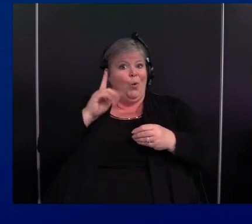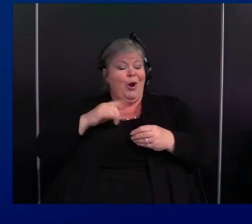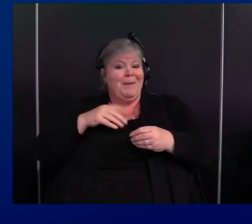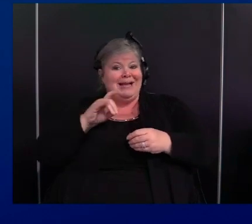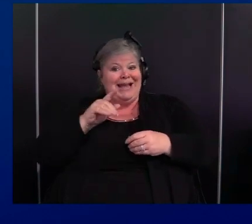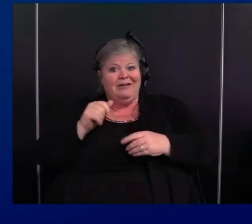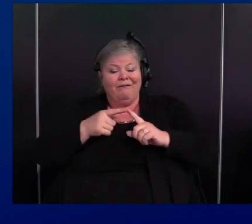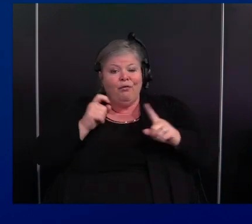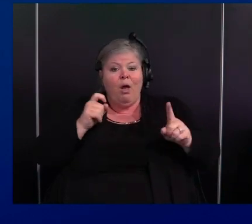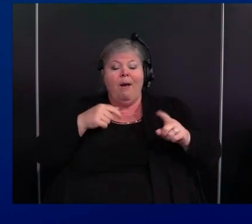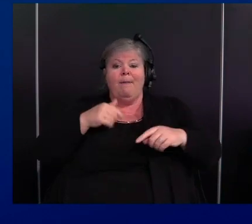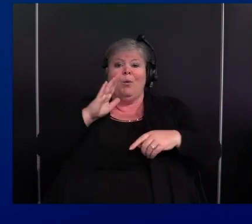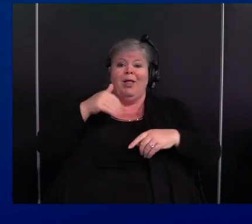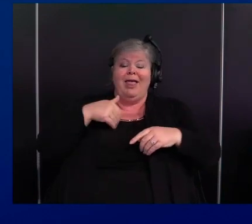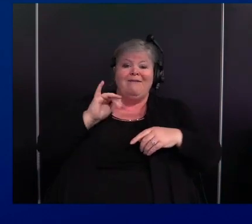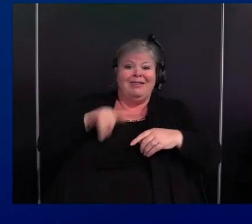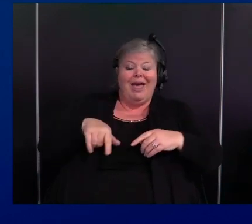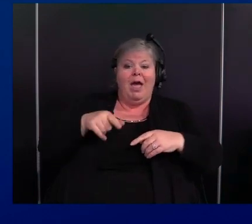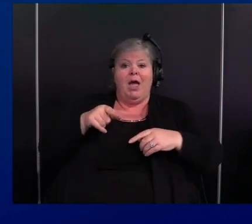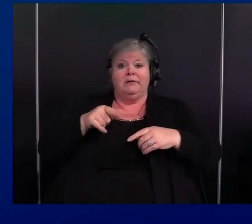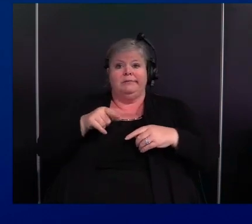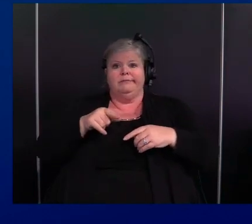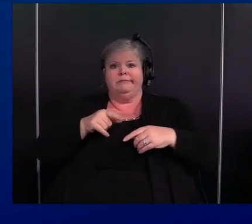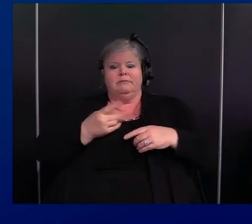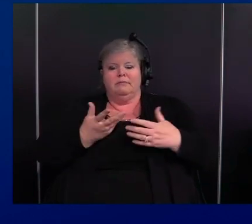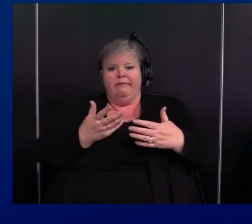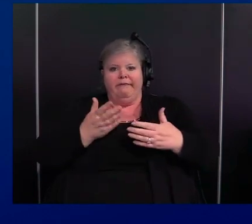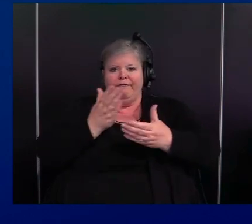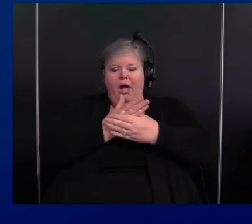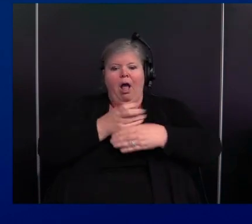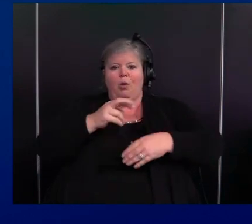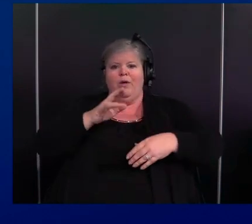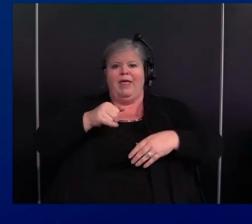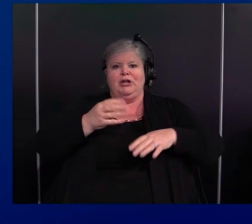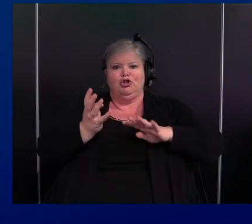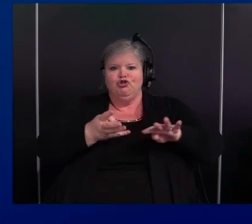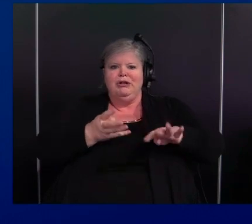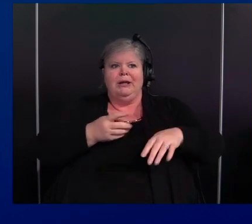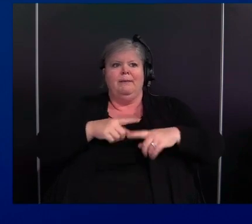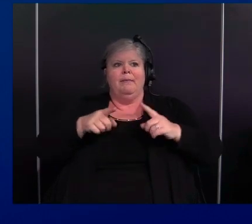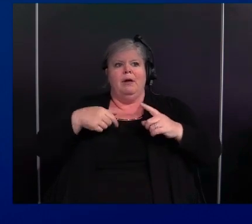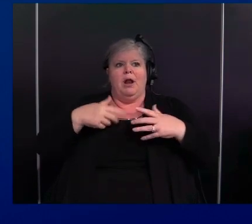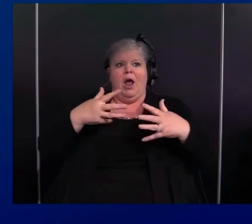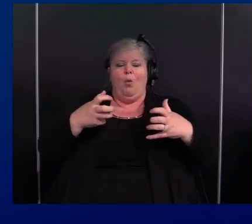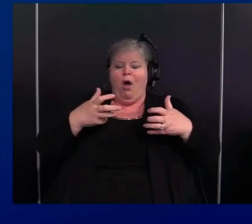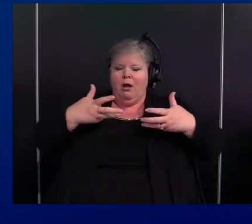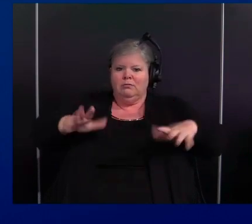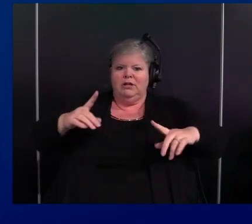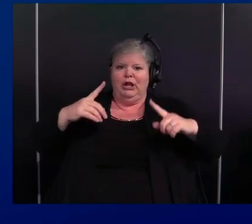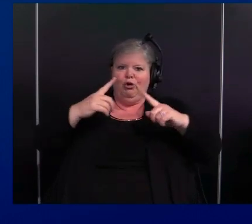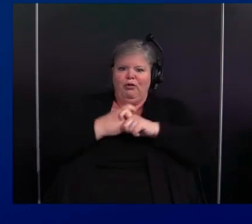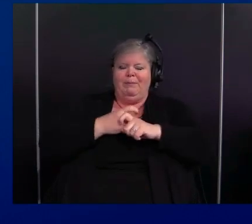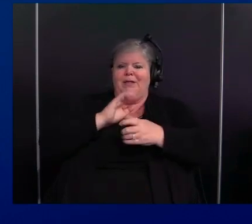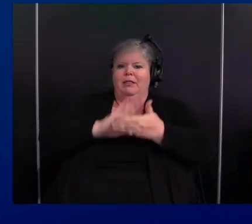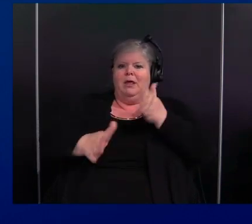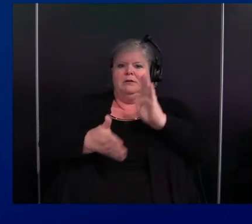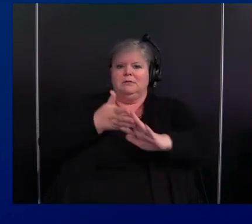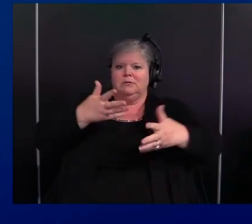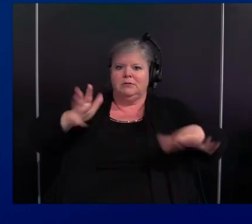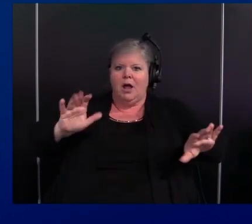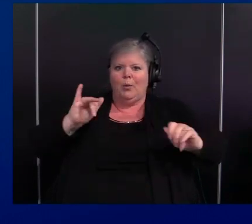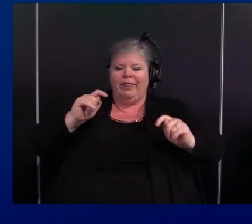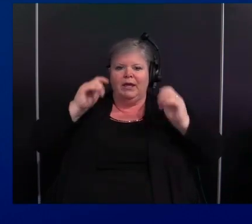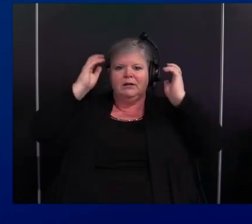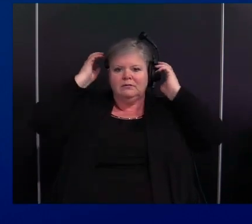from. It's either this file, this stream, whatever it happens to be, and I just want to call the encrypt method and be done. Right. Right? Right. Yeah.